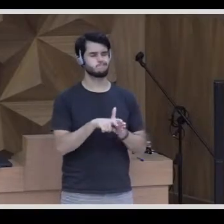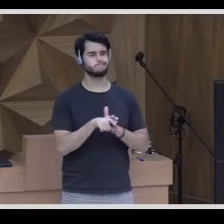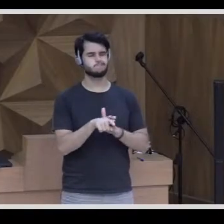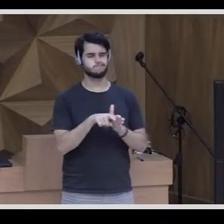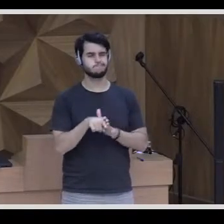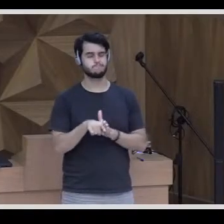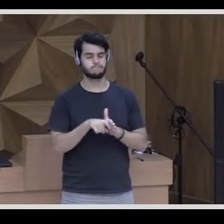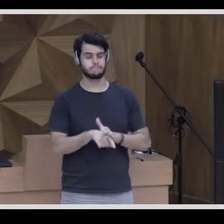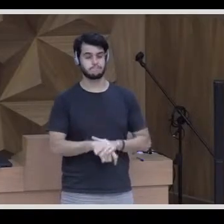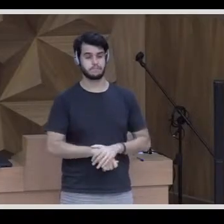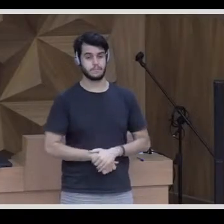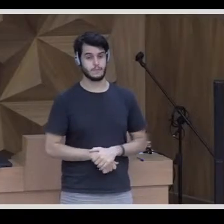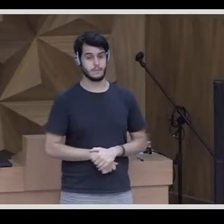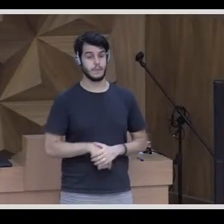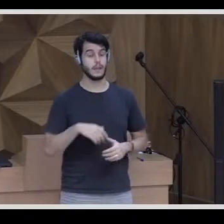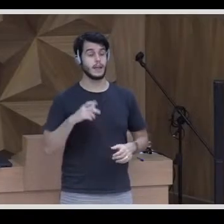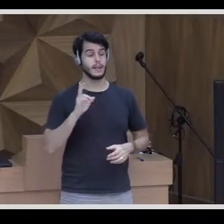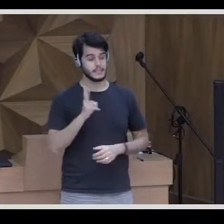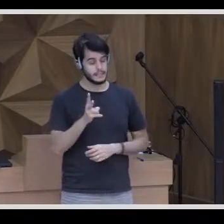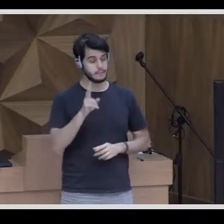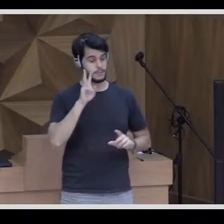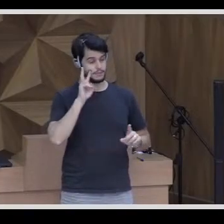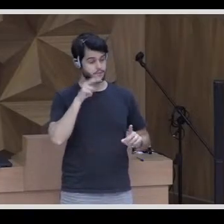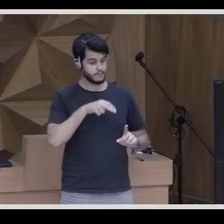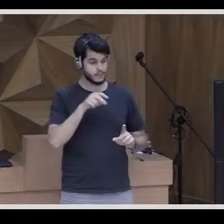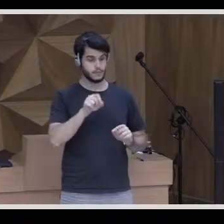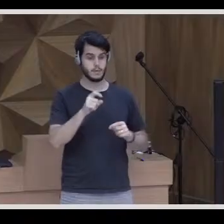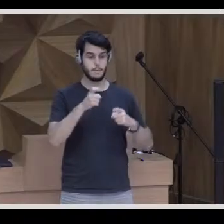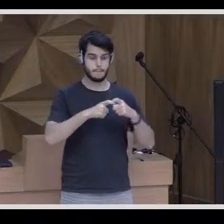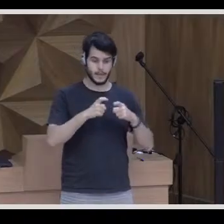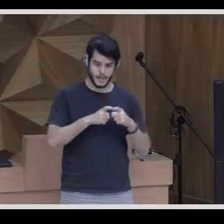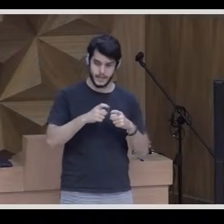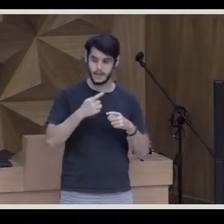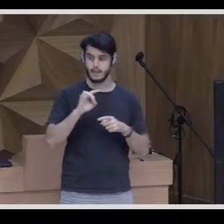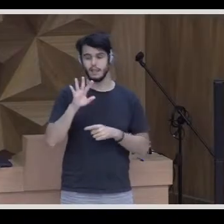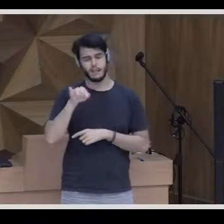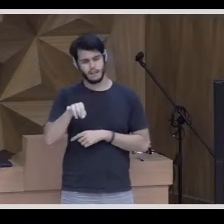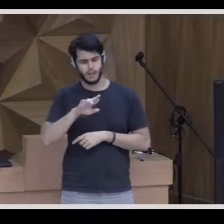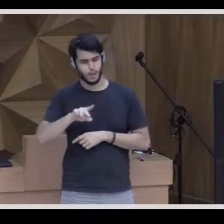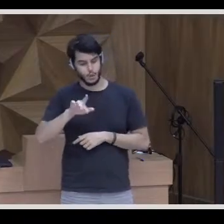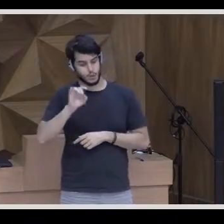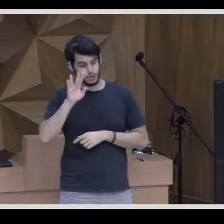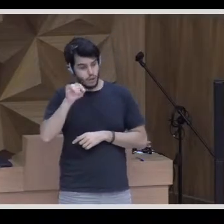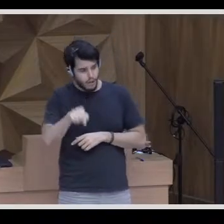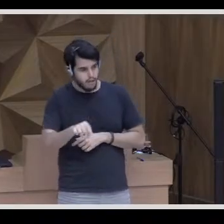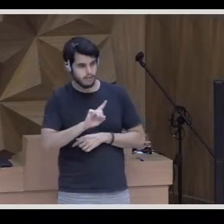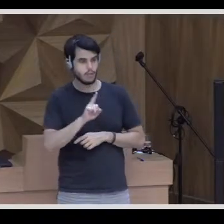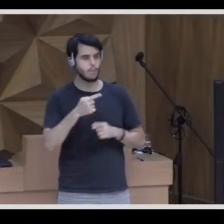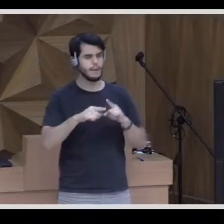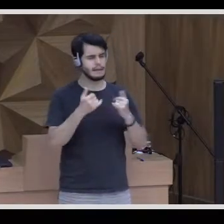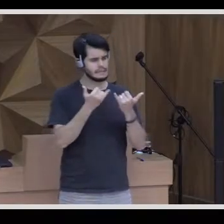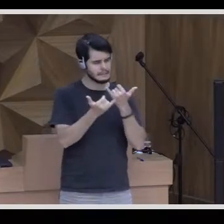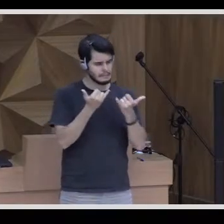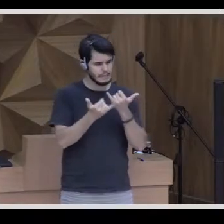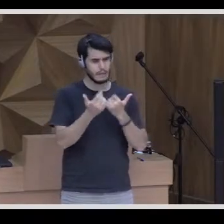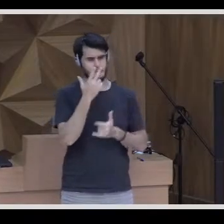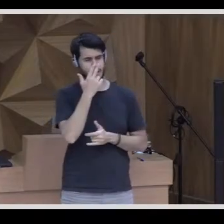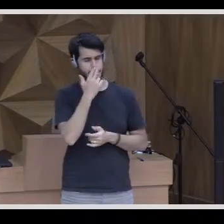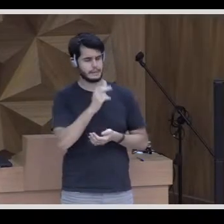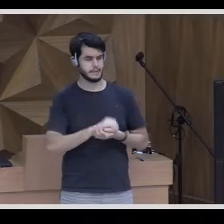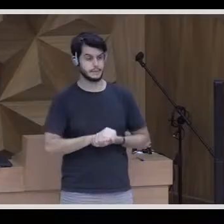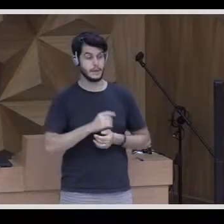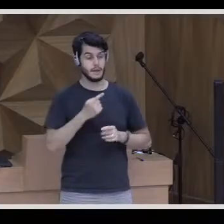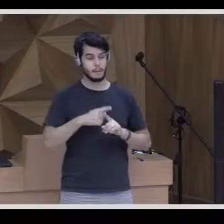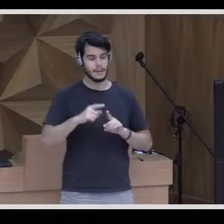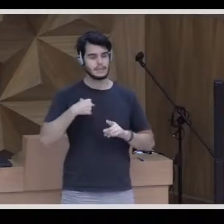but similar ones. But one of the things that started to become, for me, kind of frustrating in this